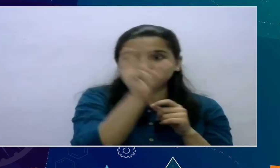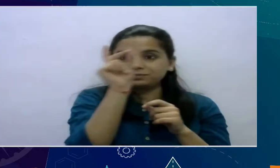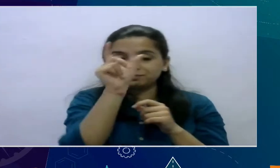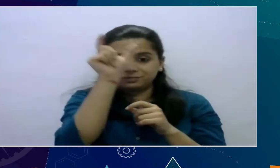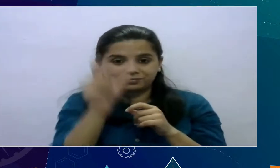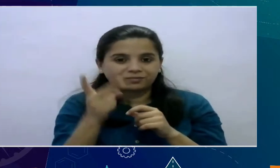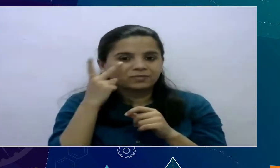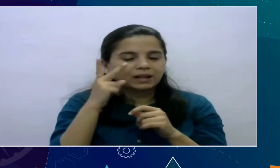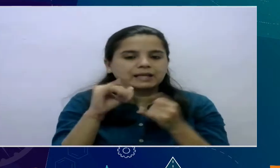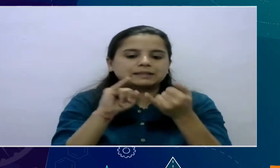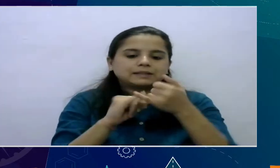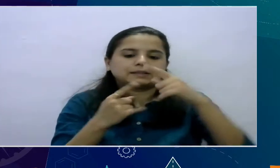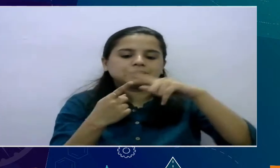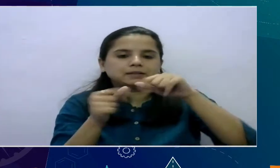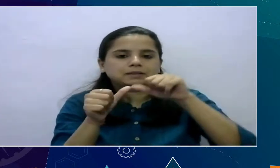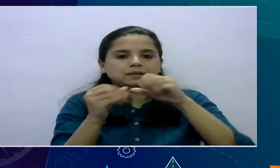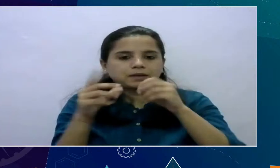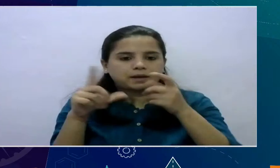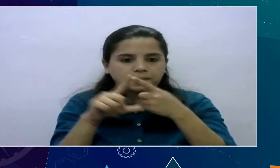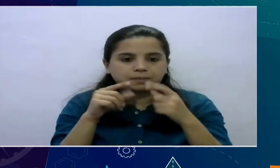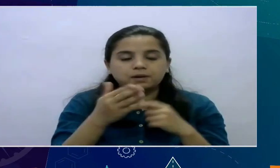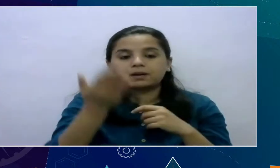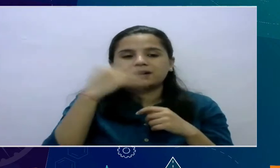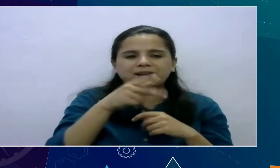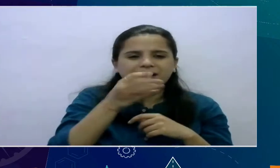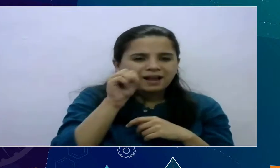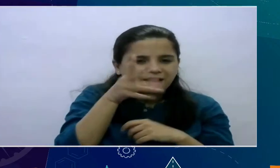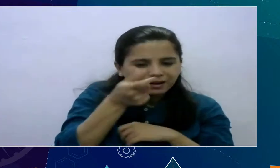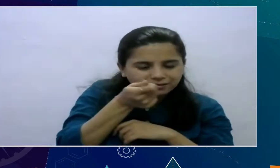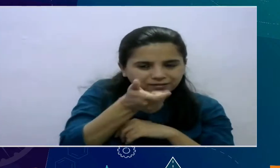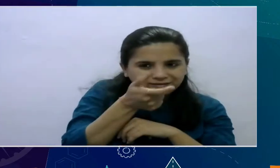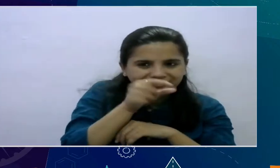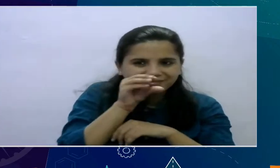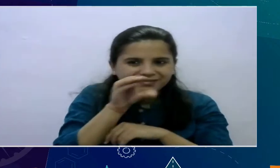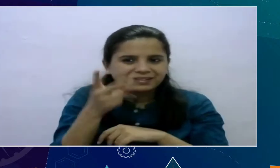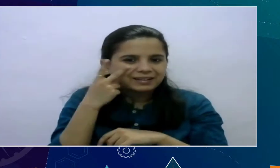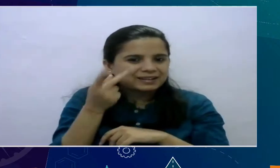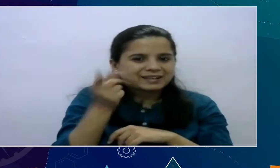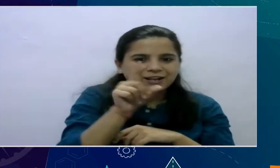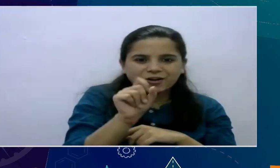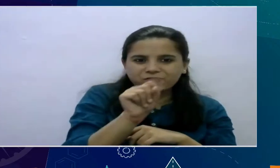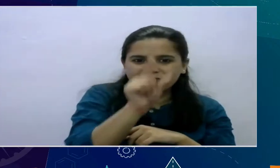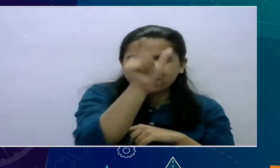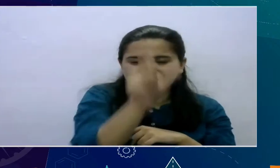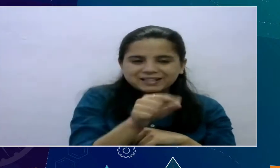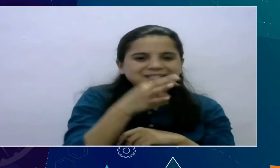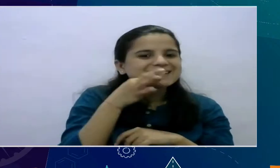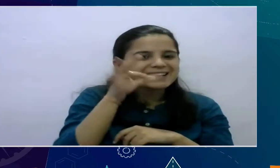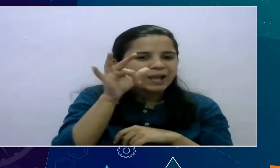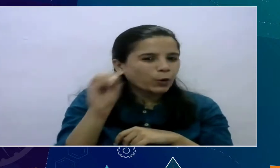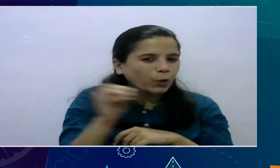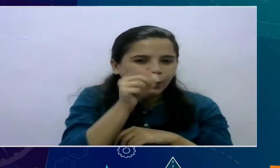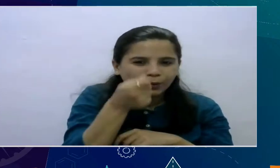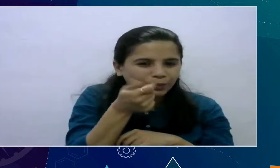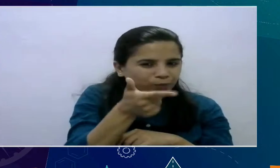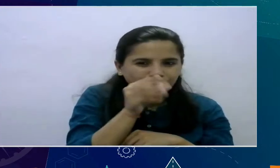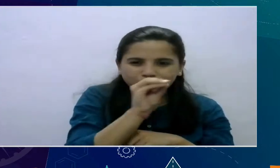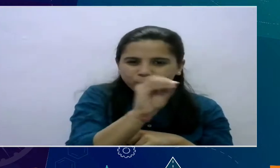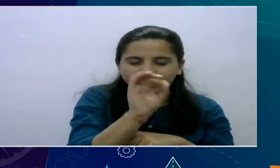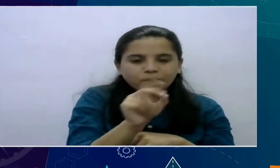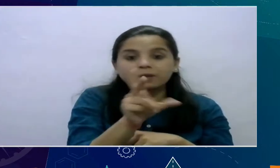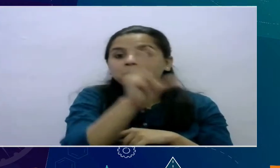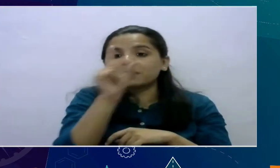that, you know, the thief light that was trying to pass. So true solution, we could not track the path, but colloidal